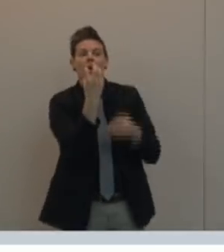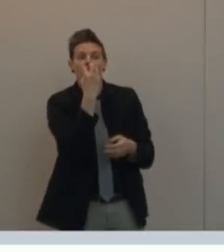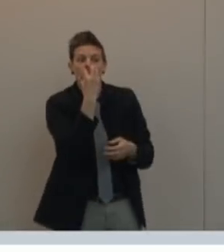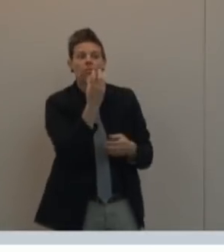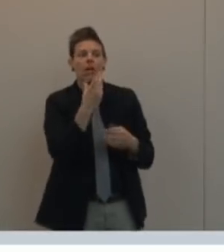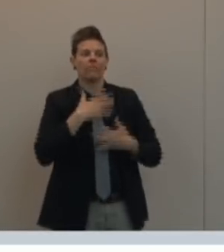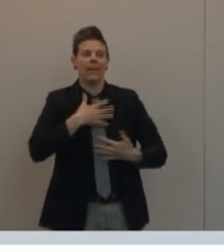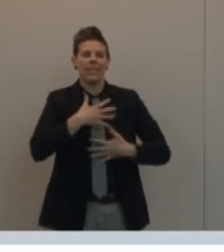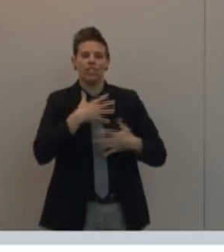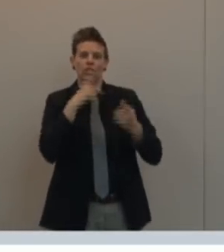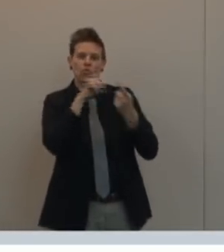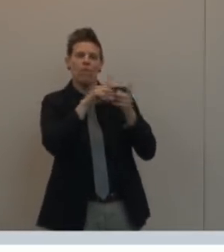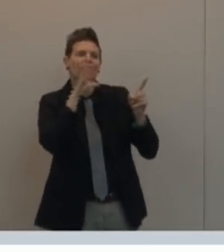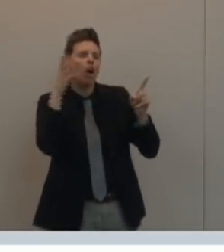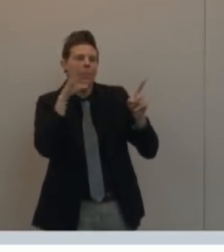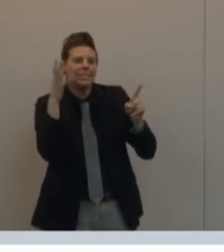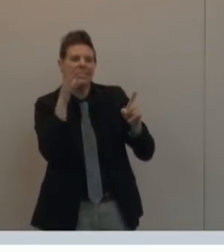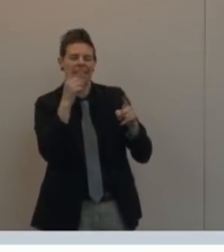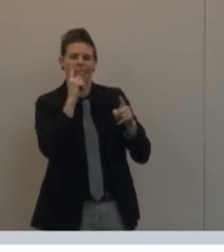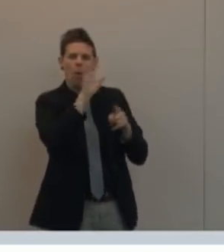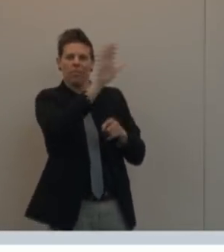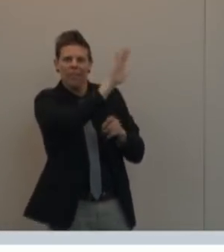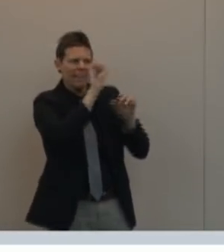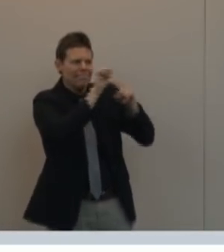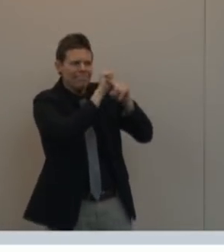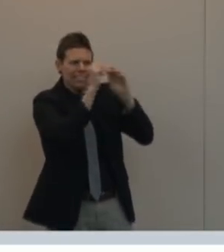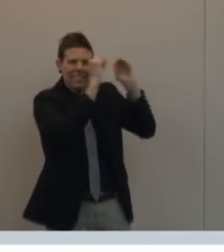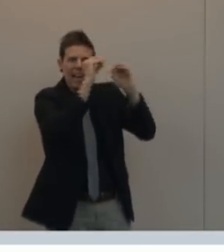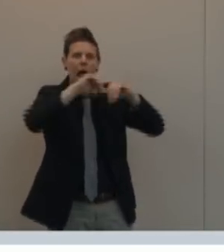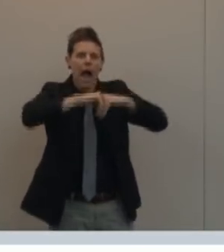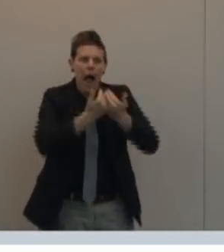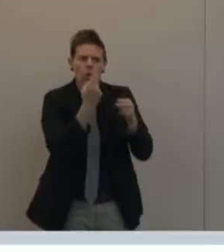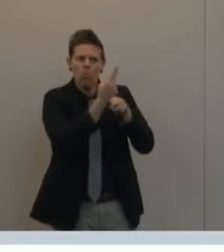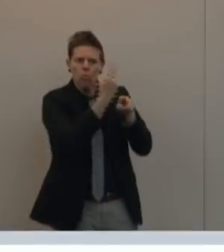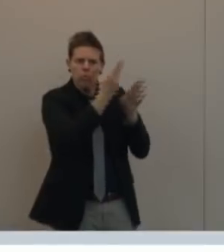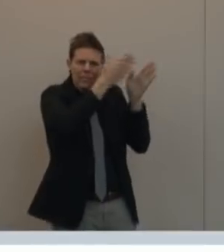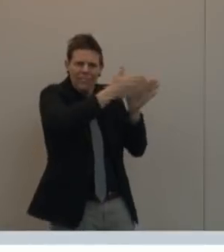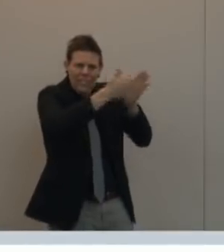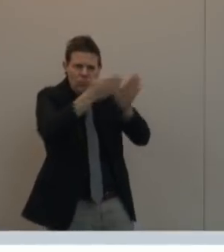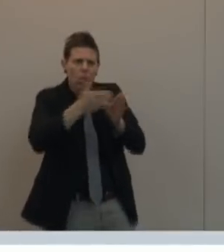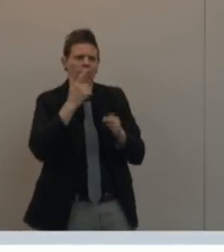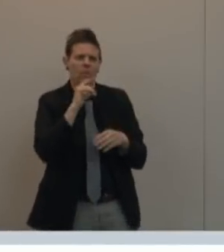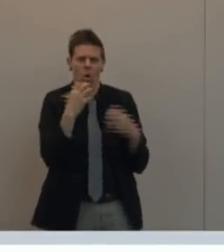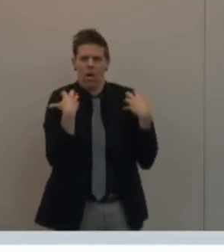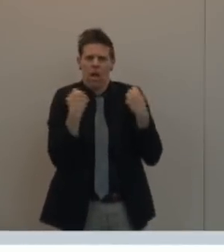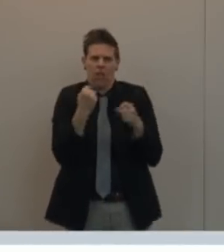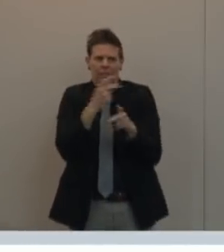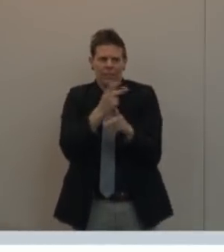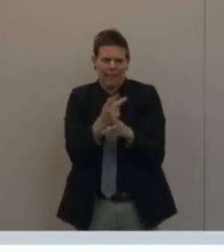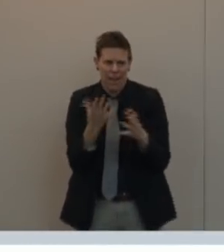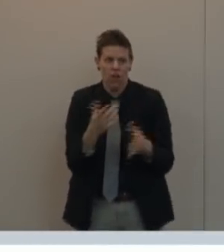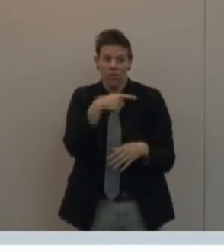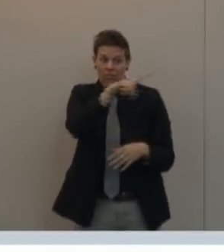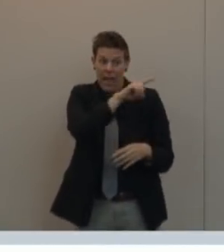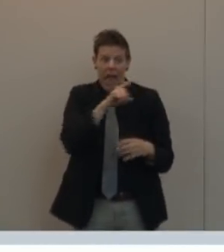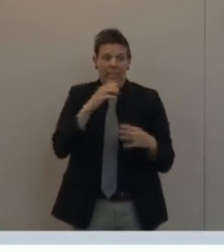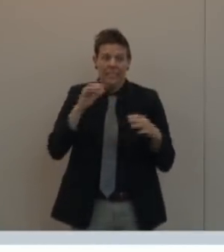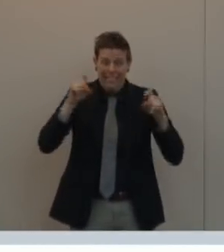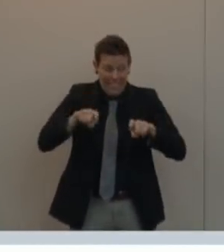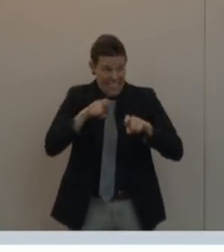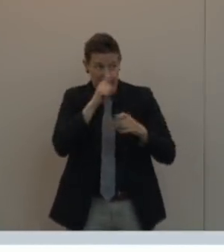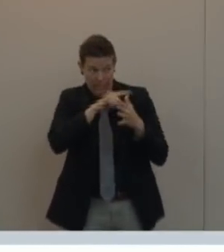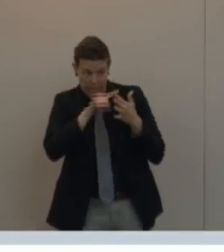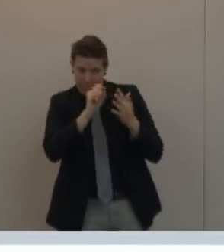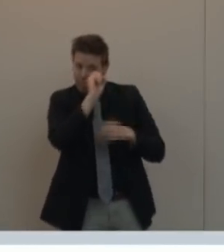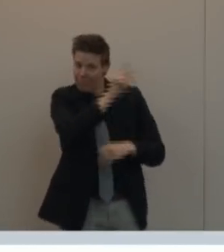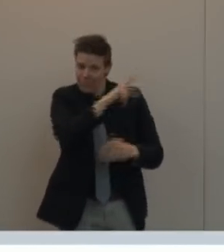and training to make sure that every single individual and healthcare provider gets everything that they need to do